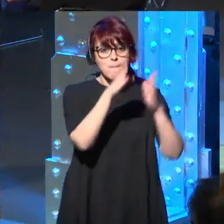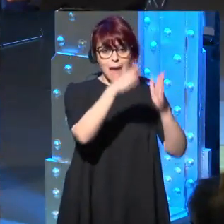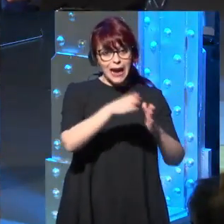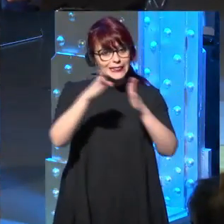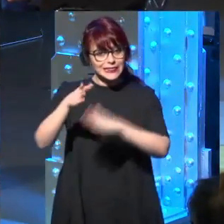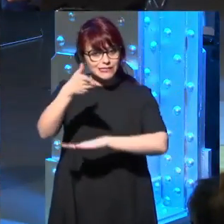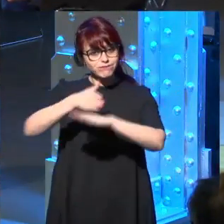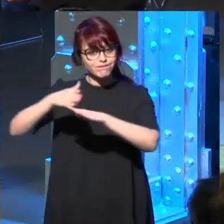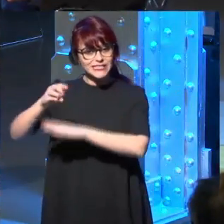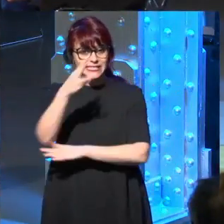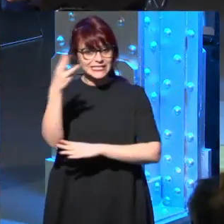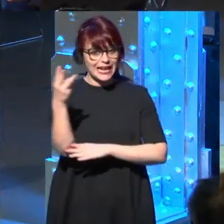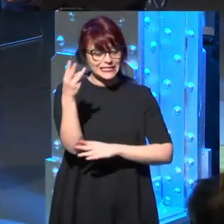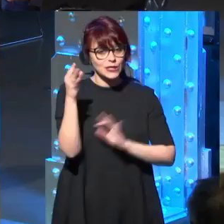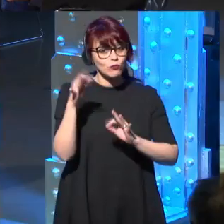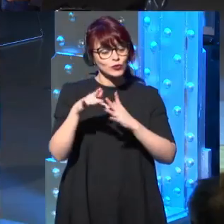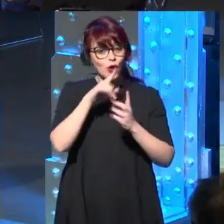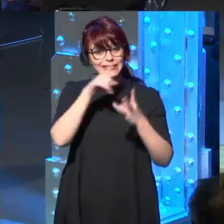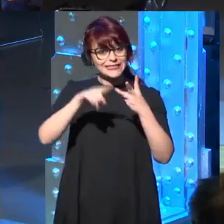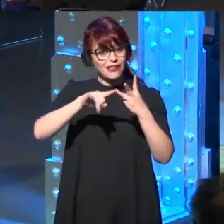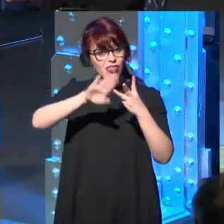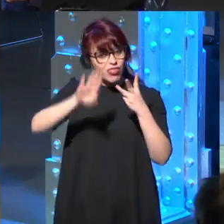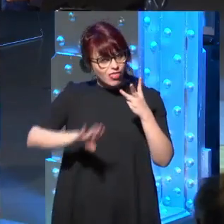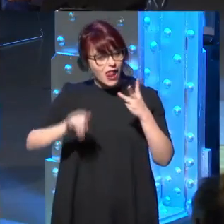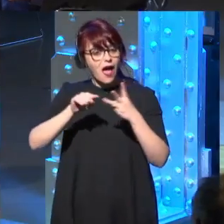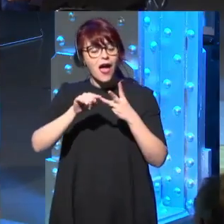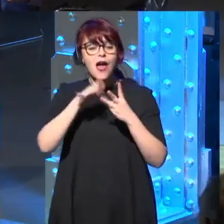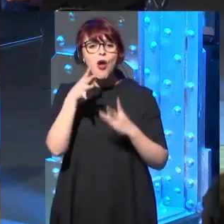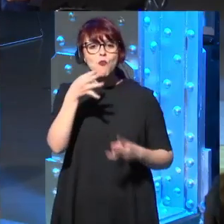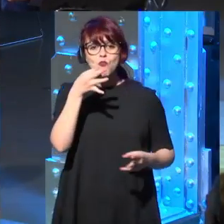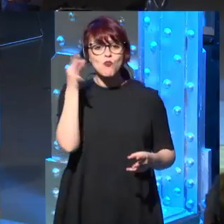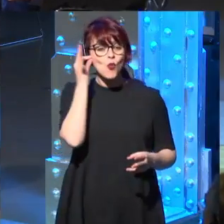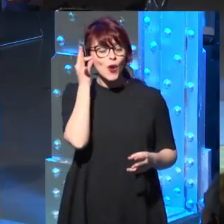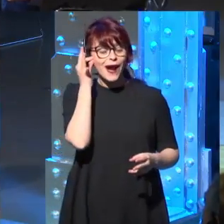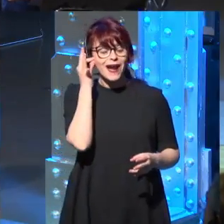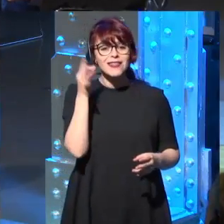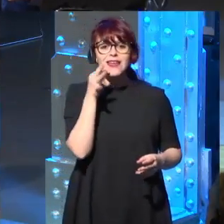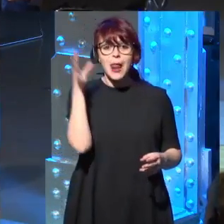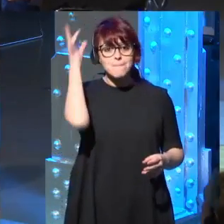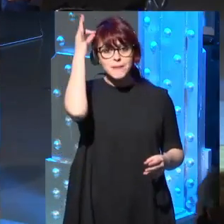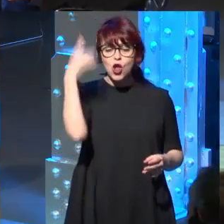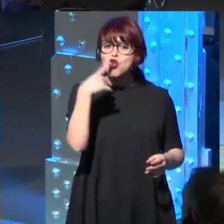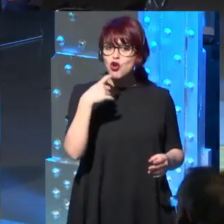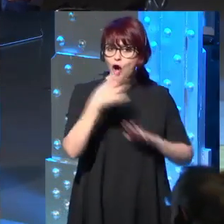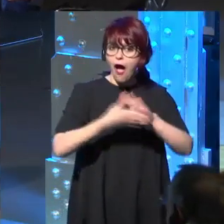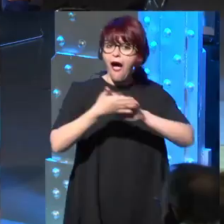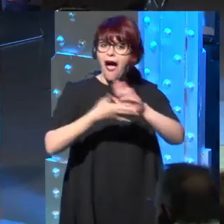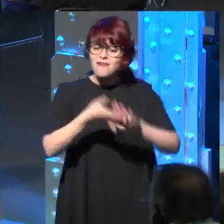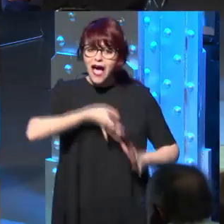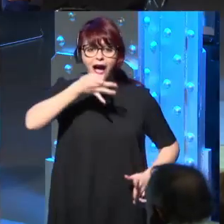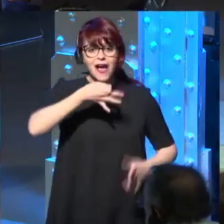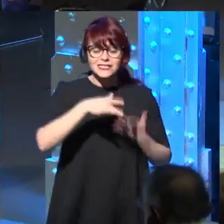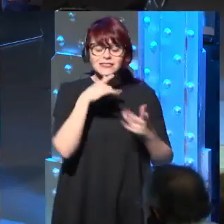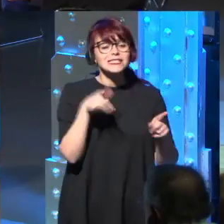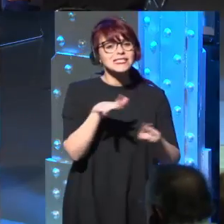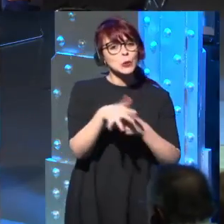the red-haired woman is speaking, there's a story she tells that it's a choice. I asked